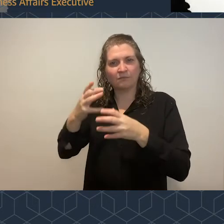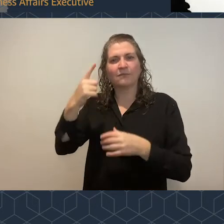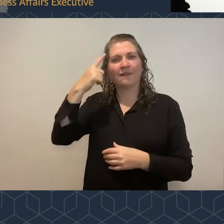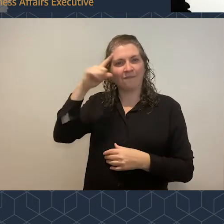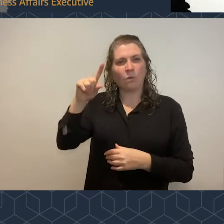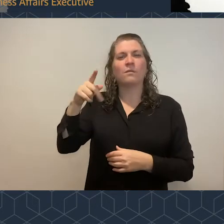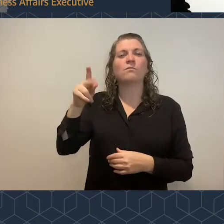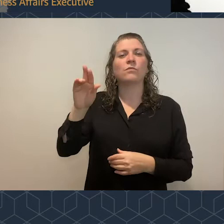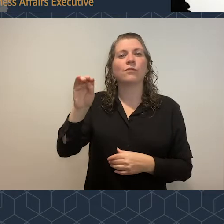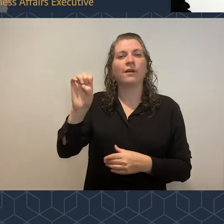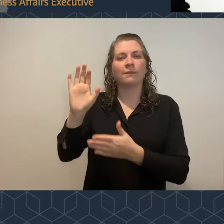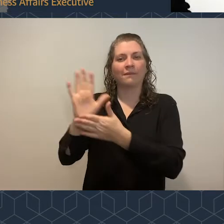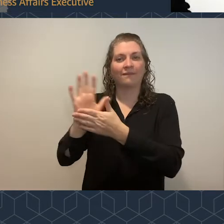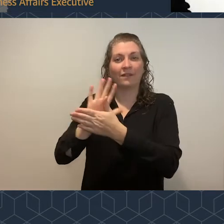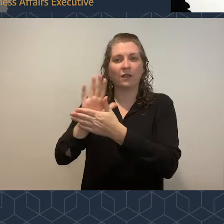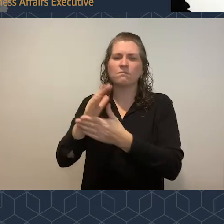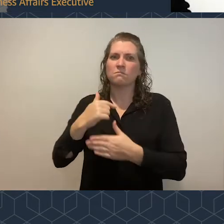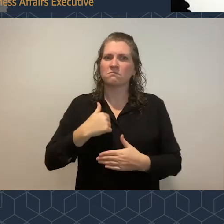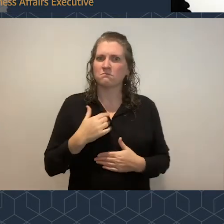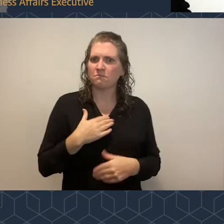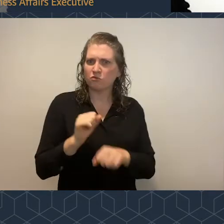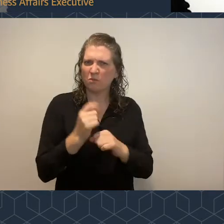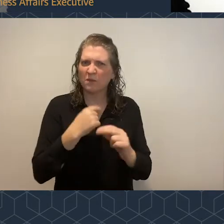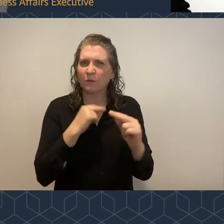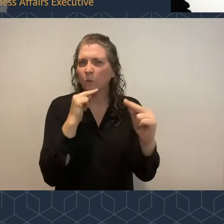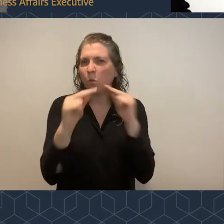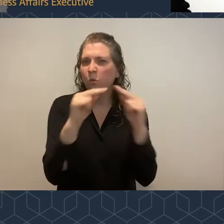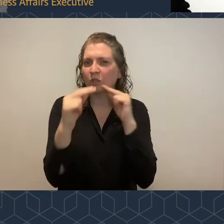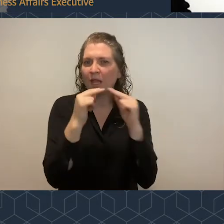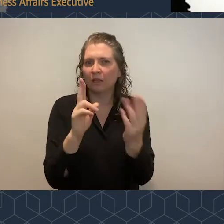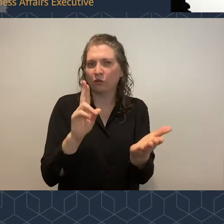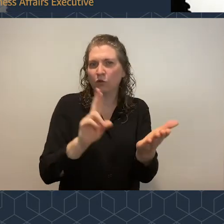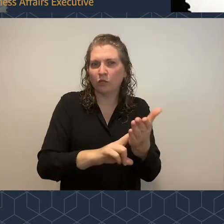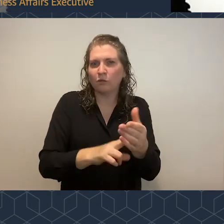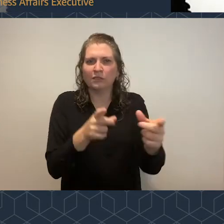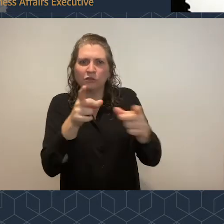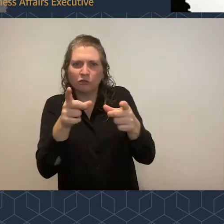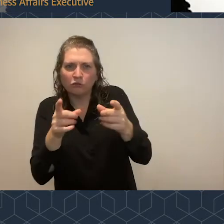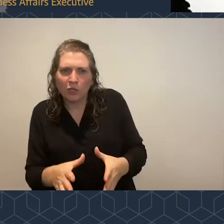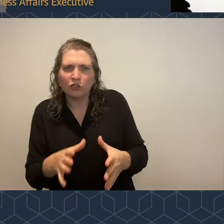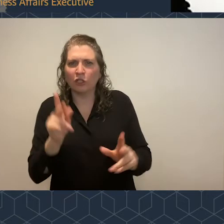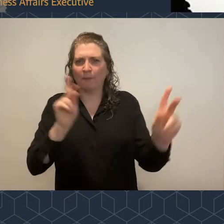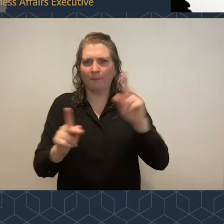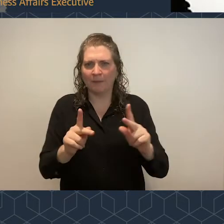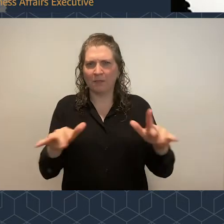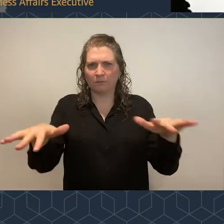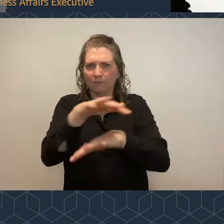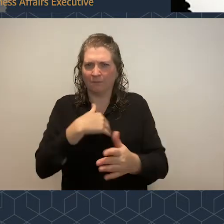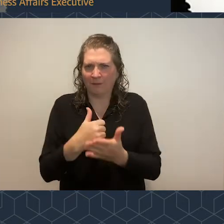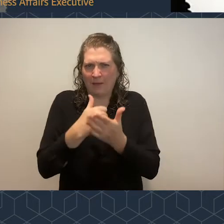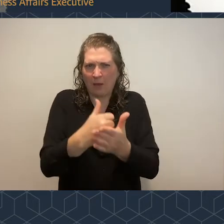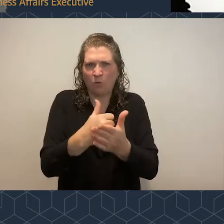side, so I'm a senior business affairs executive for Prime Video. And in that capacity, I help negotiate a lot